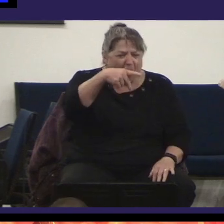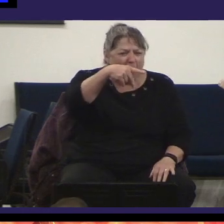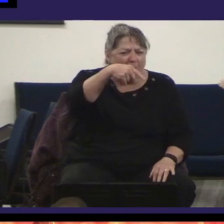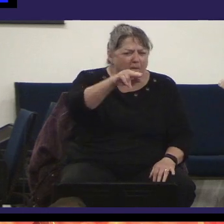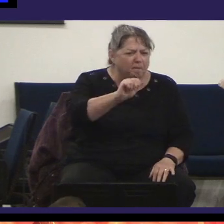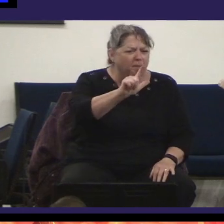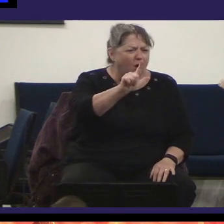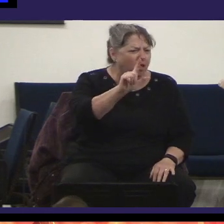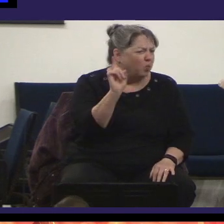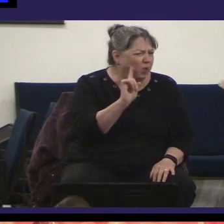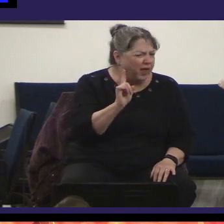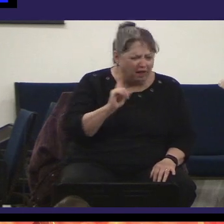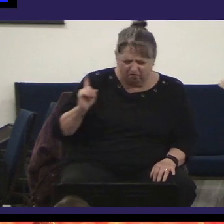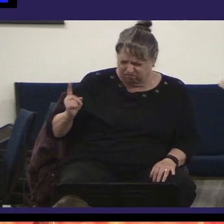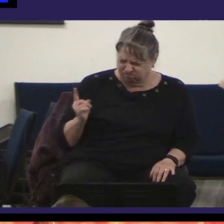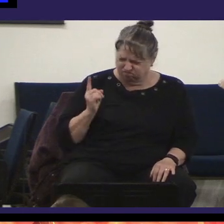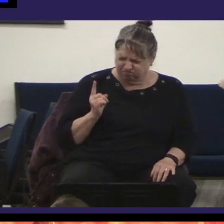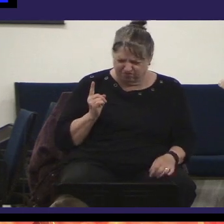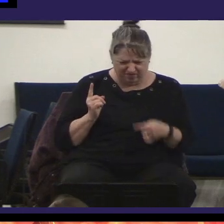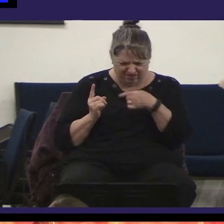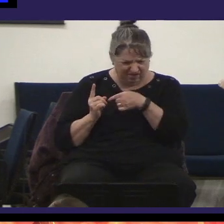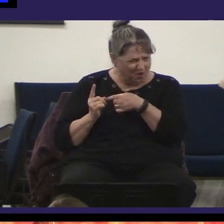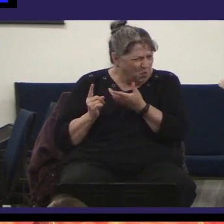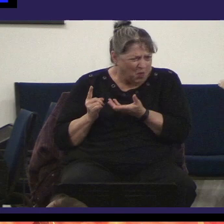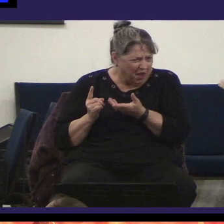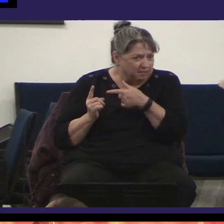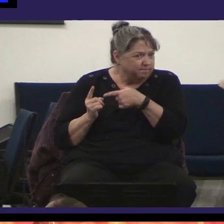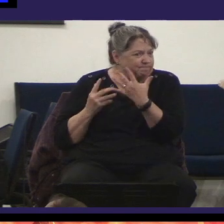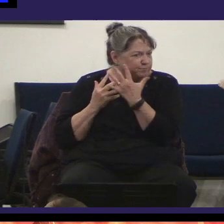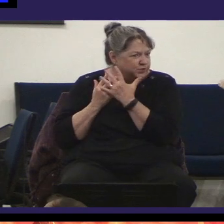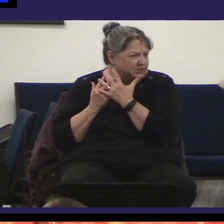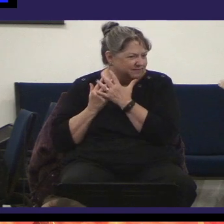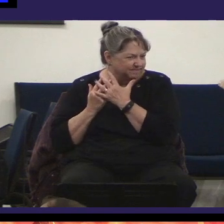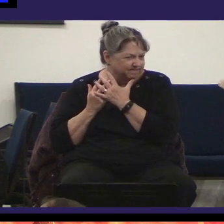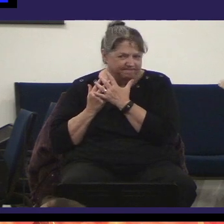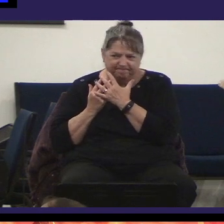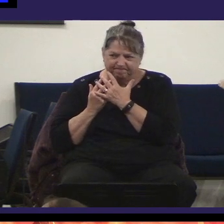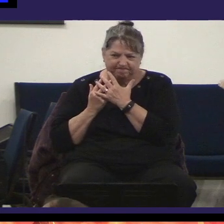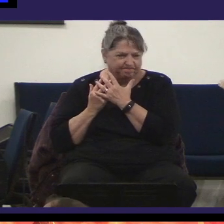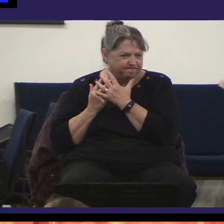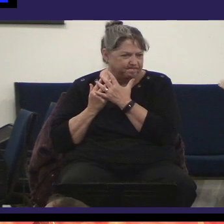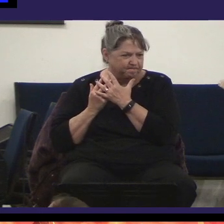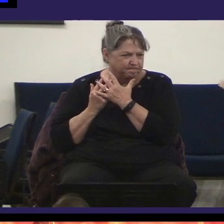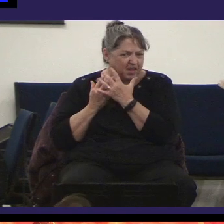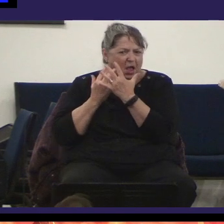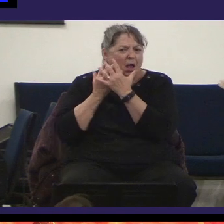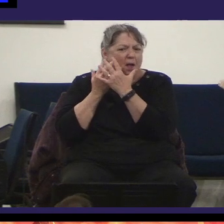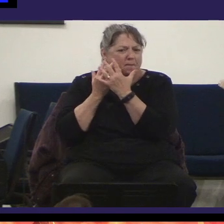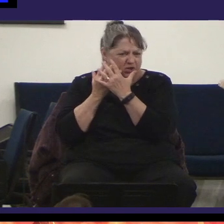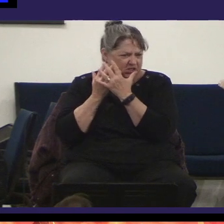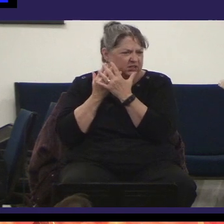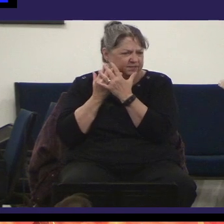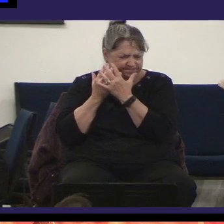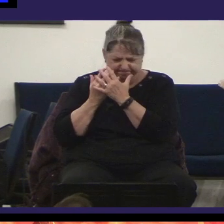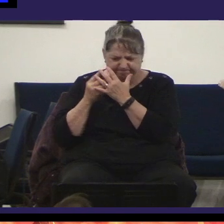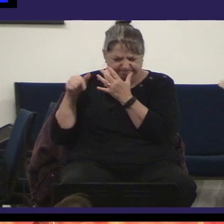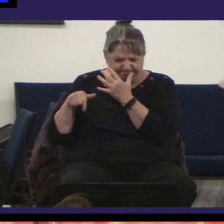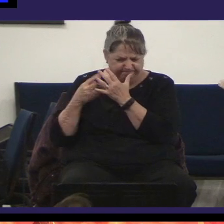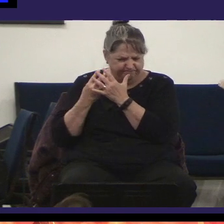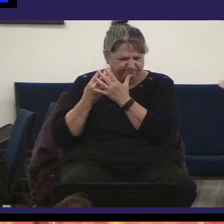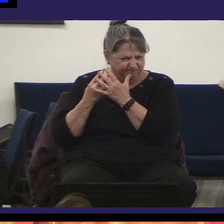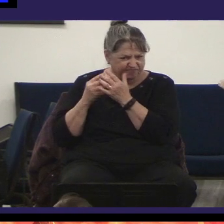he's probably seated right there in his prison cell, and right next to him, perhaps within 5 or 6 feet,